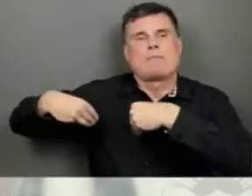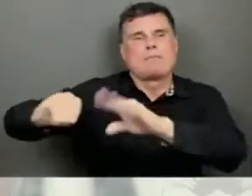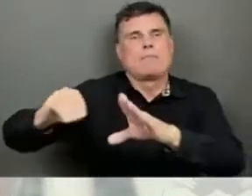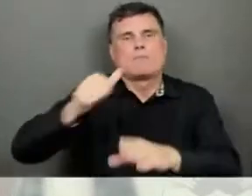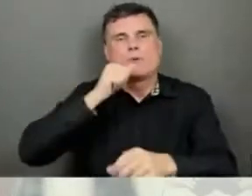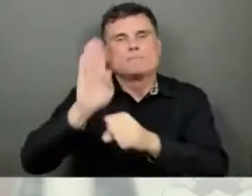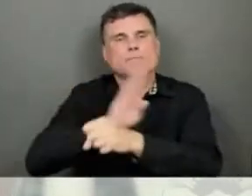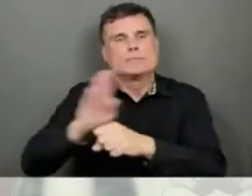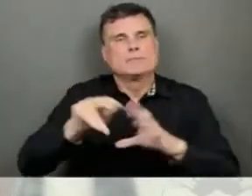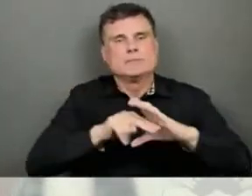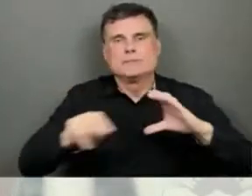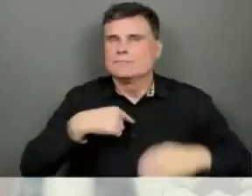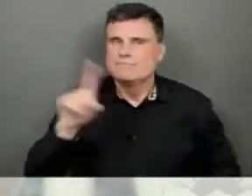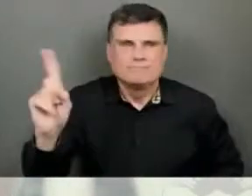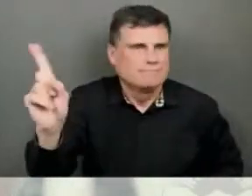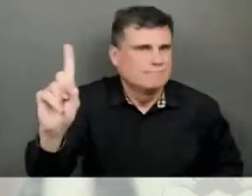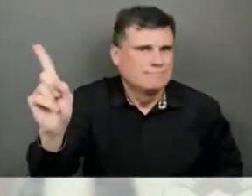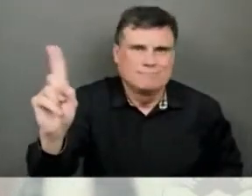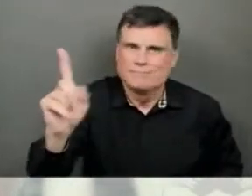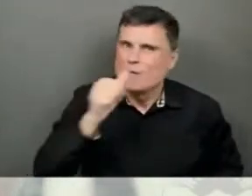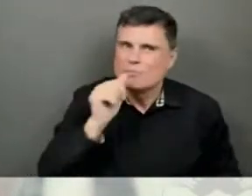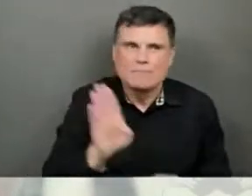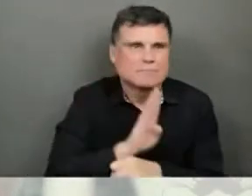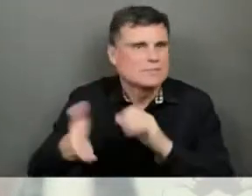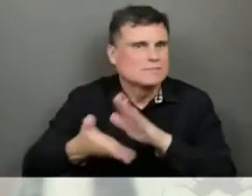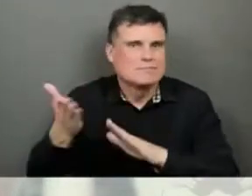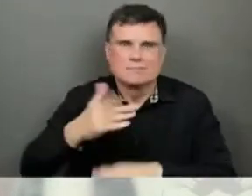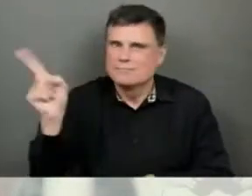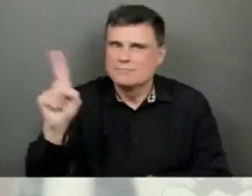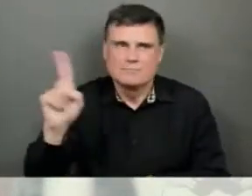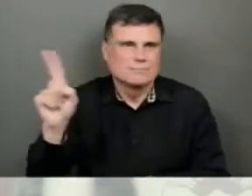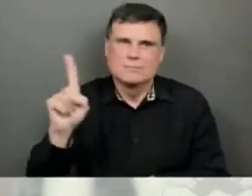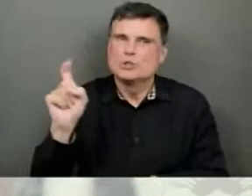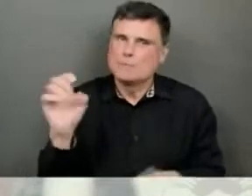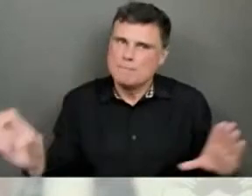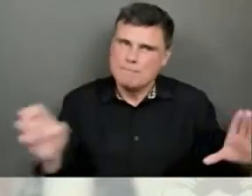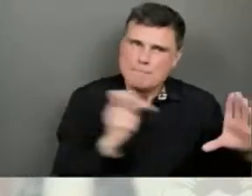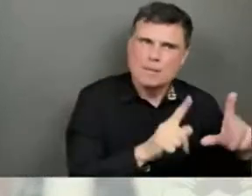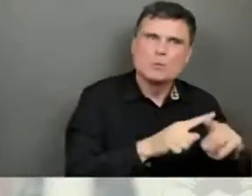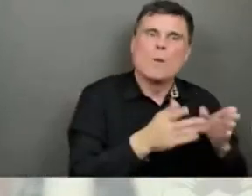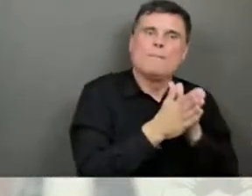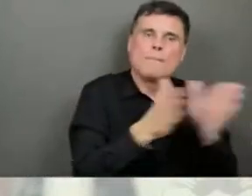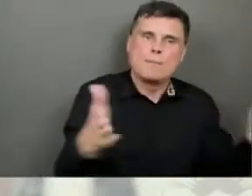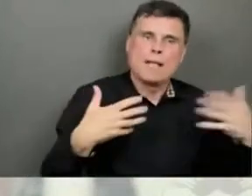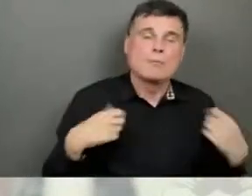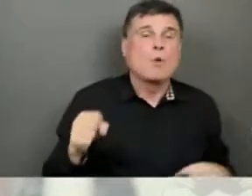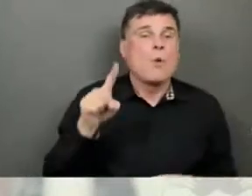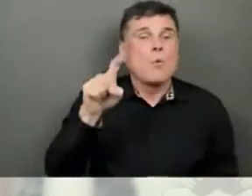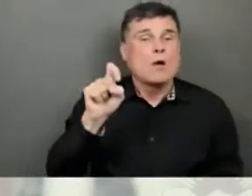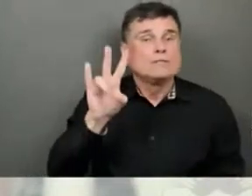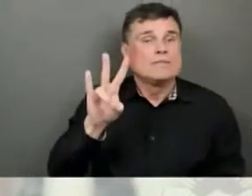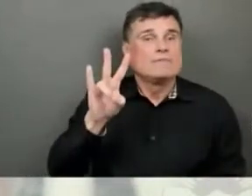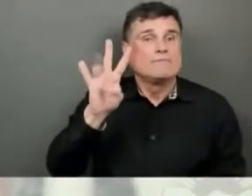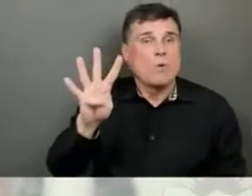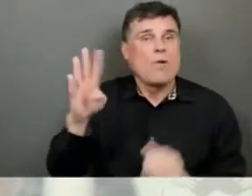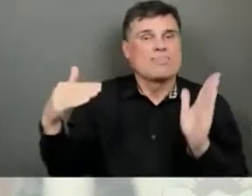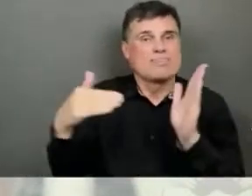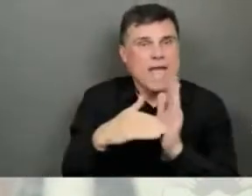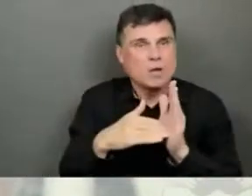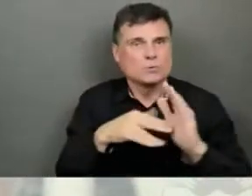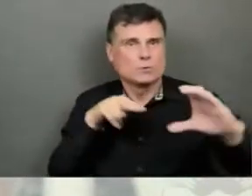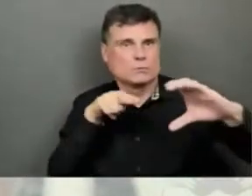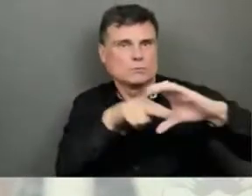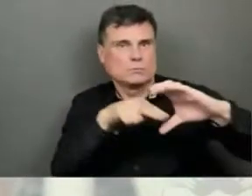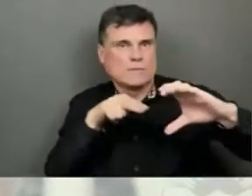with the most dramatic change, I think, we've ever seen here. We've gone from 174,000 a year to 300,000 a year.